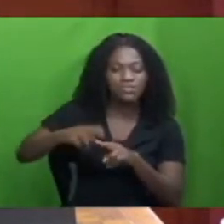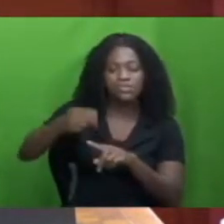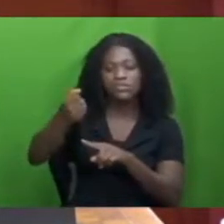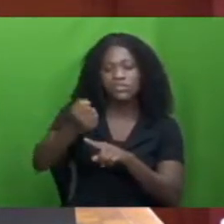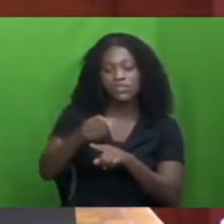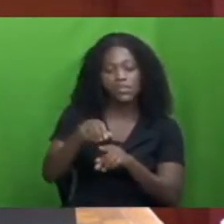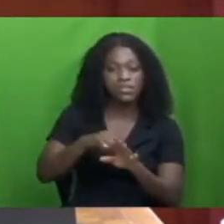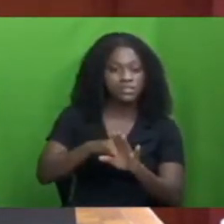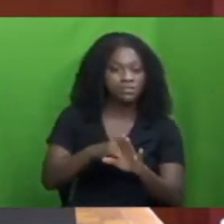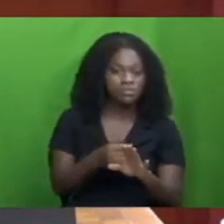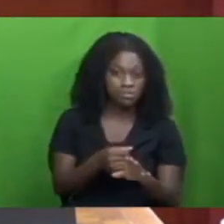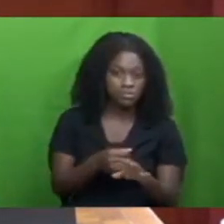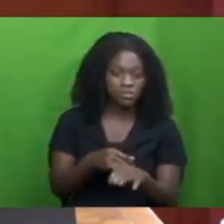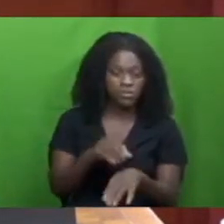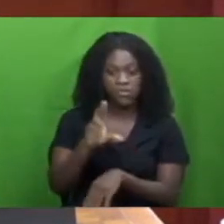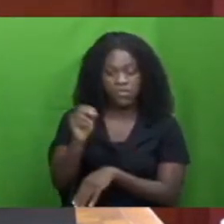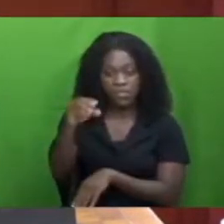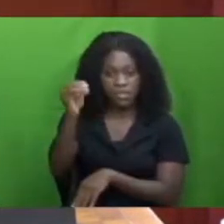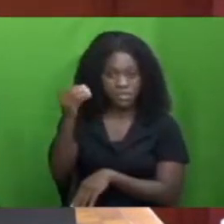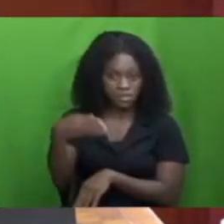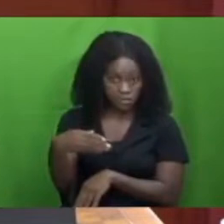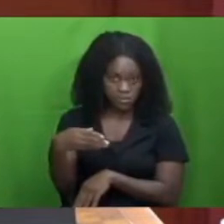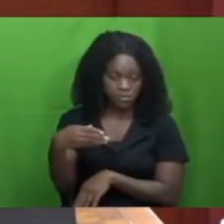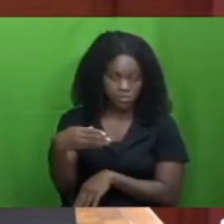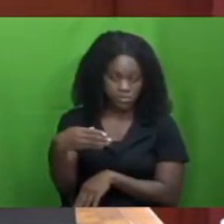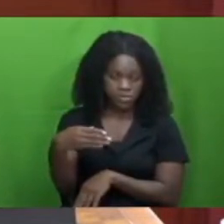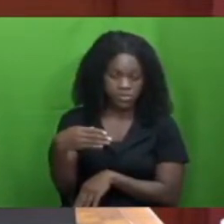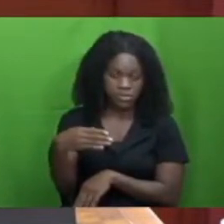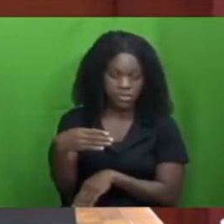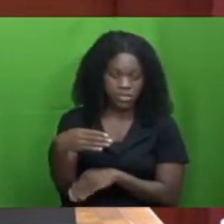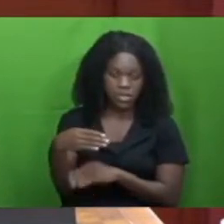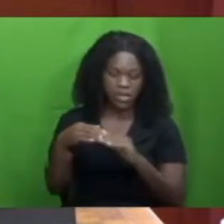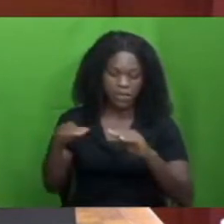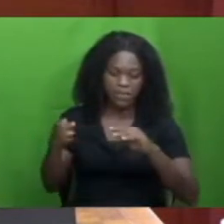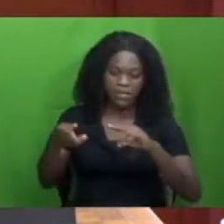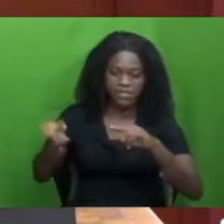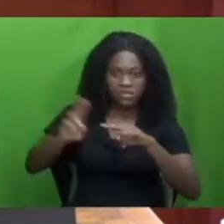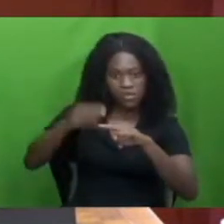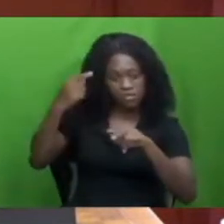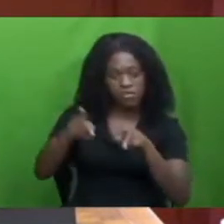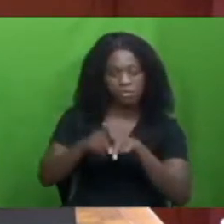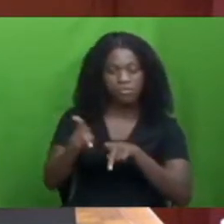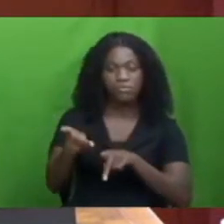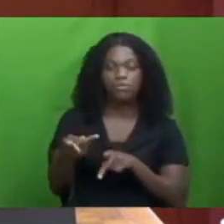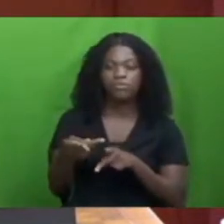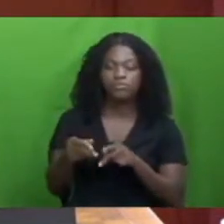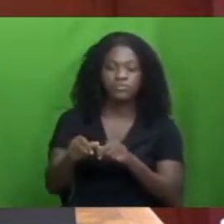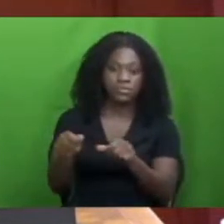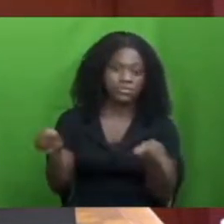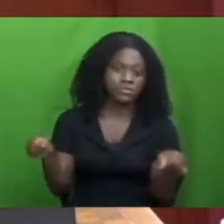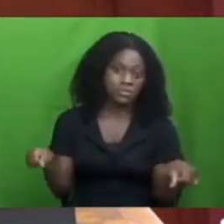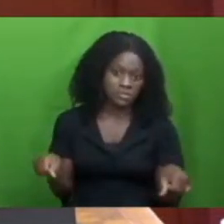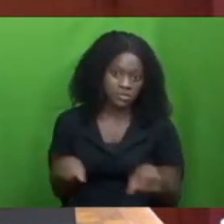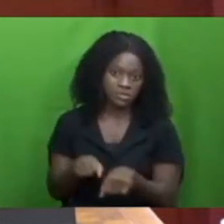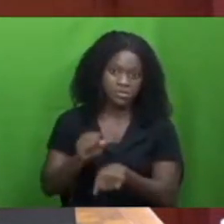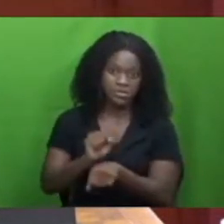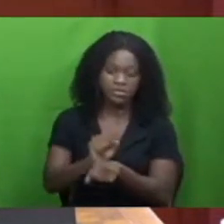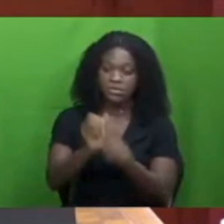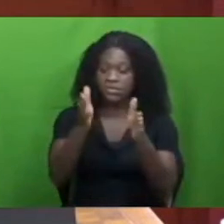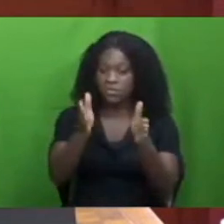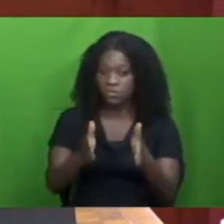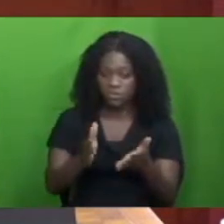implementation of the 30% base pay increase for public sector workers, which was agreed to after